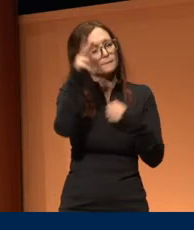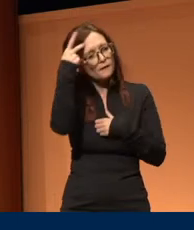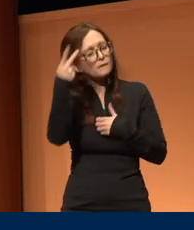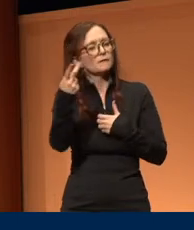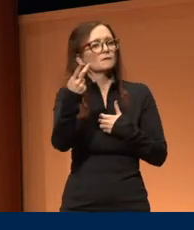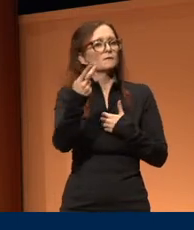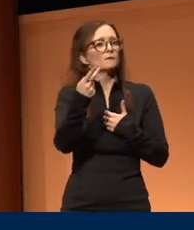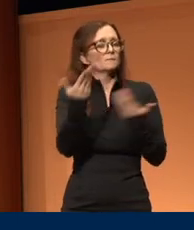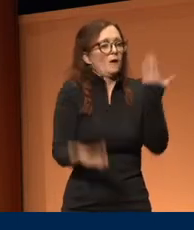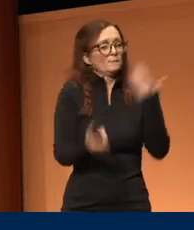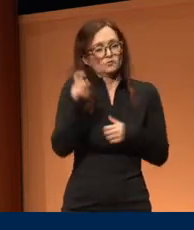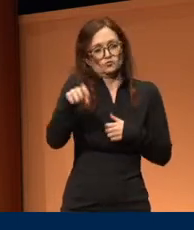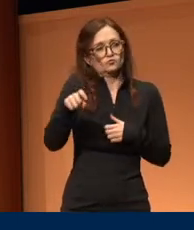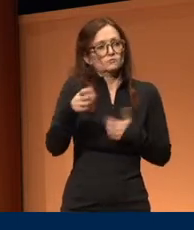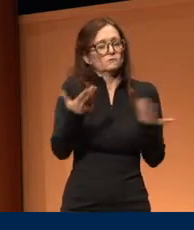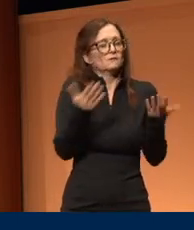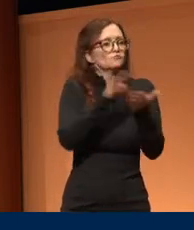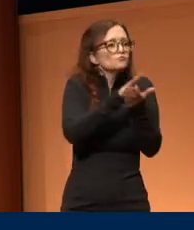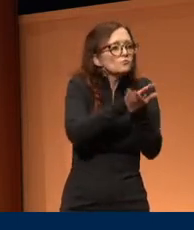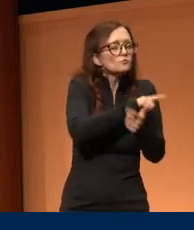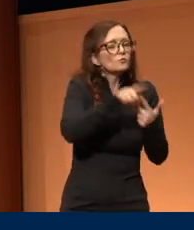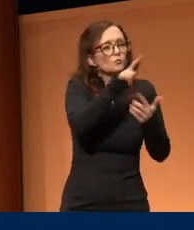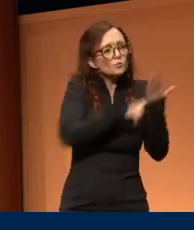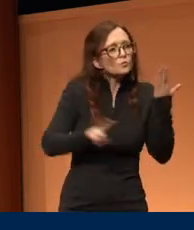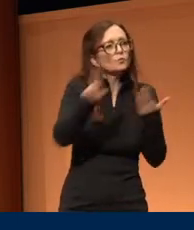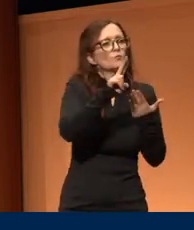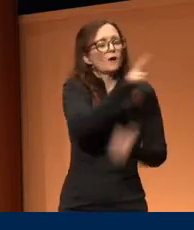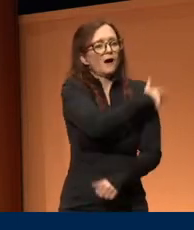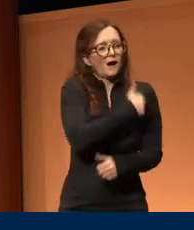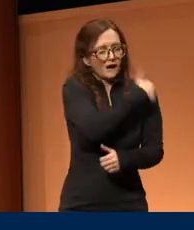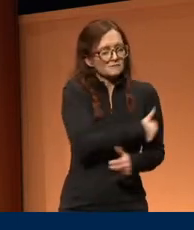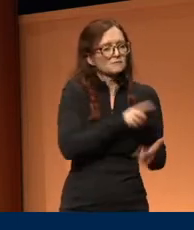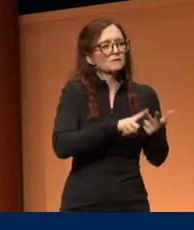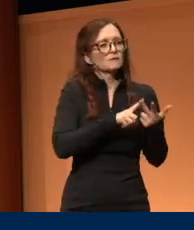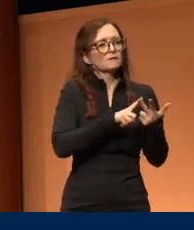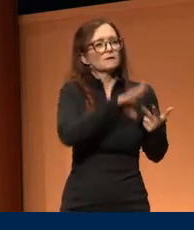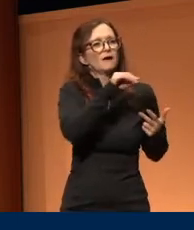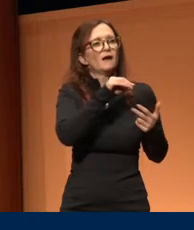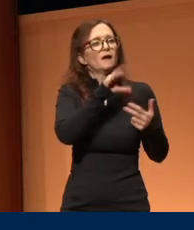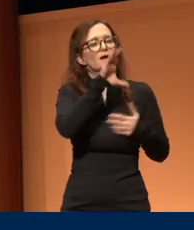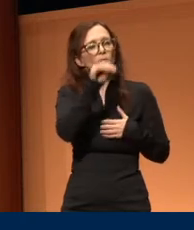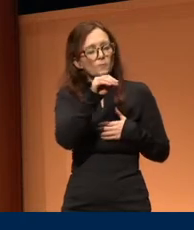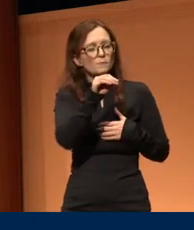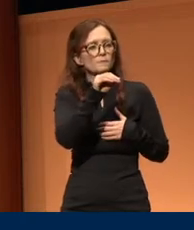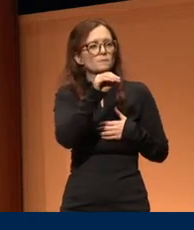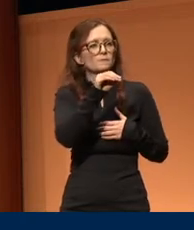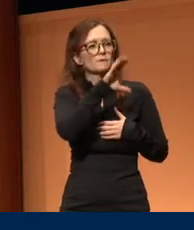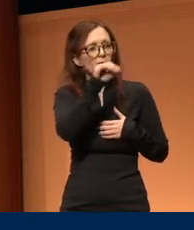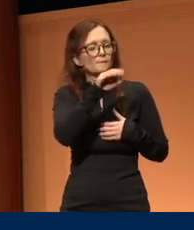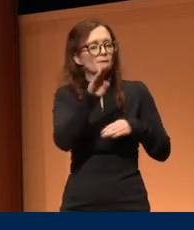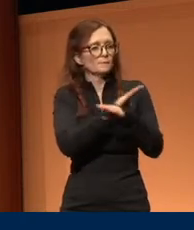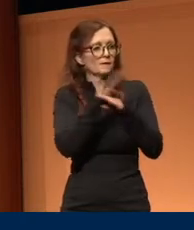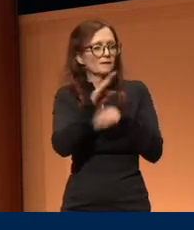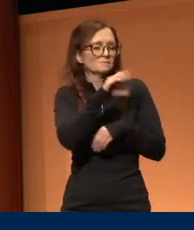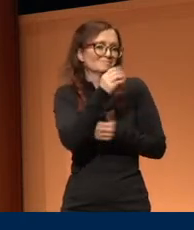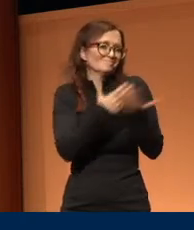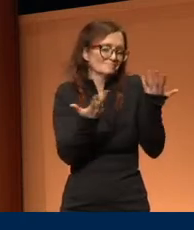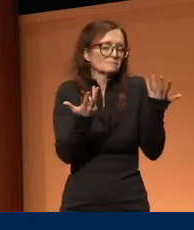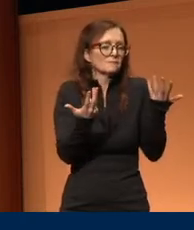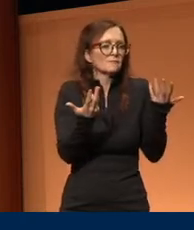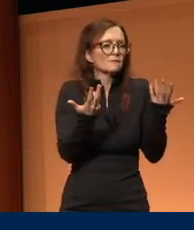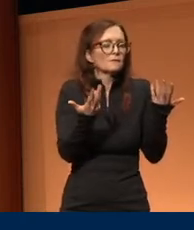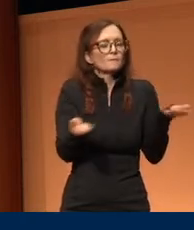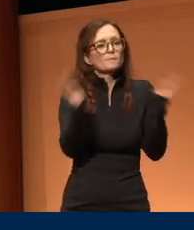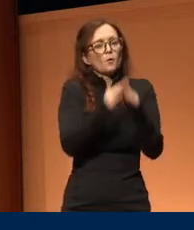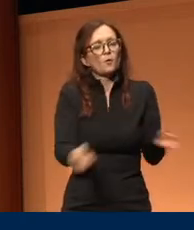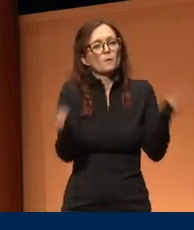but probably should, like school, universities, hospitals, and even corporations. Liz Anderson would agree with me. As